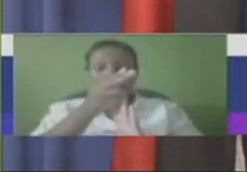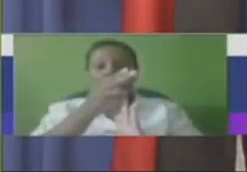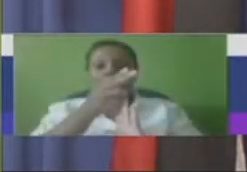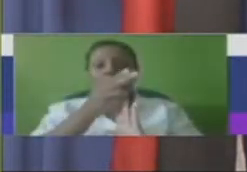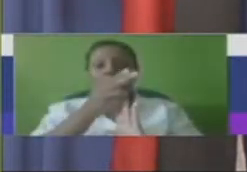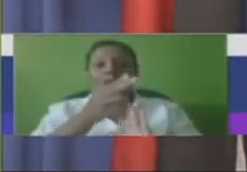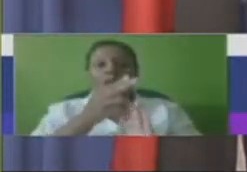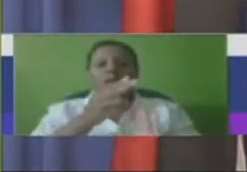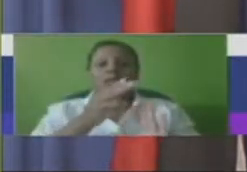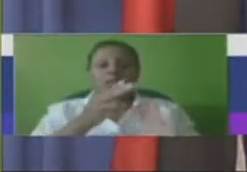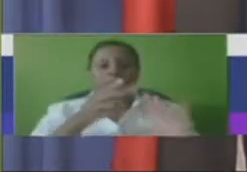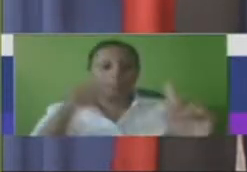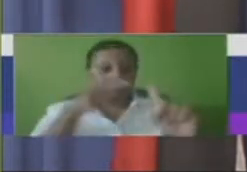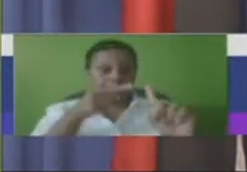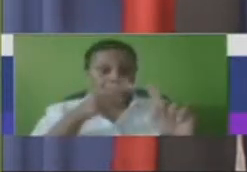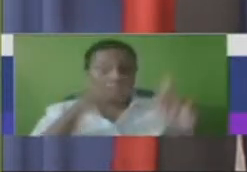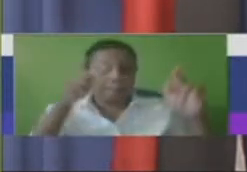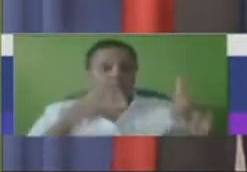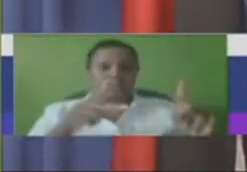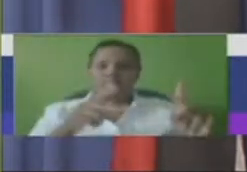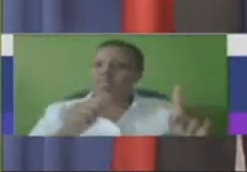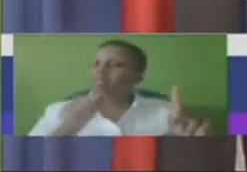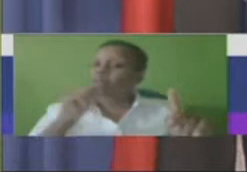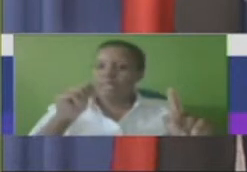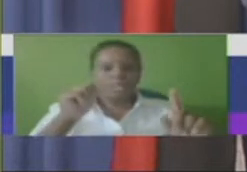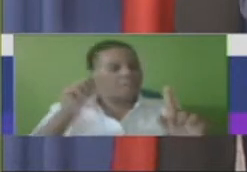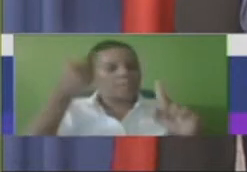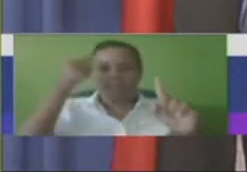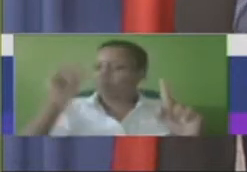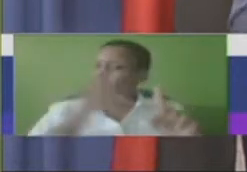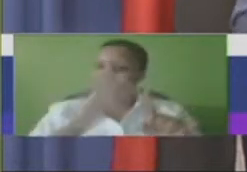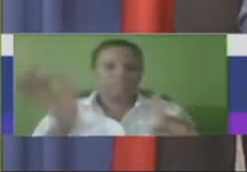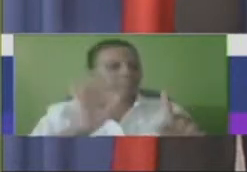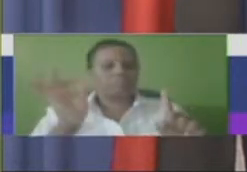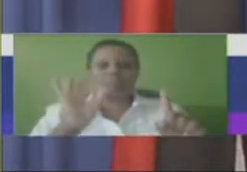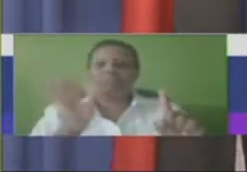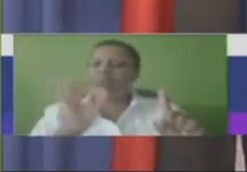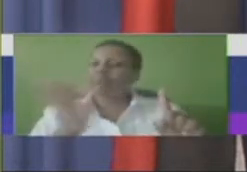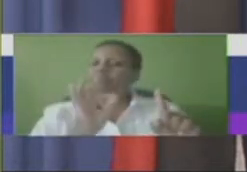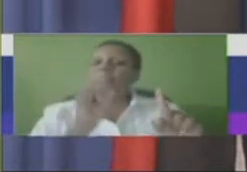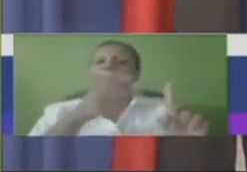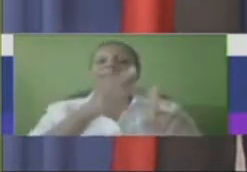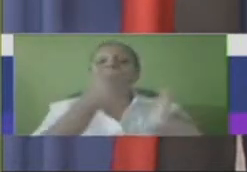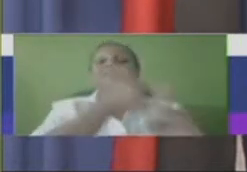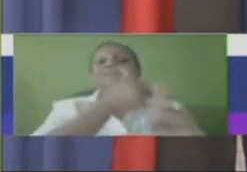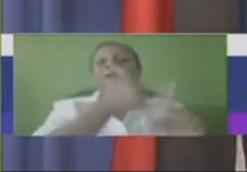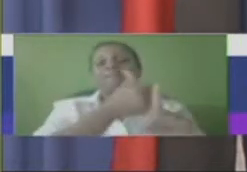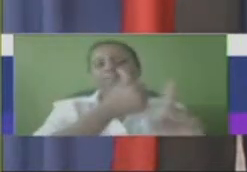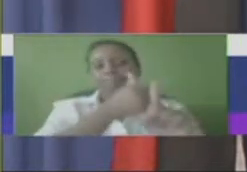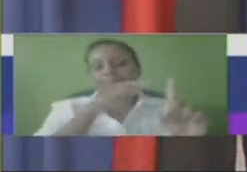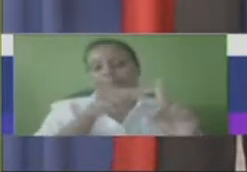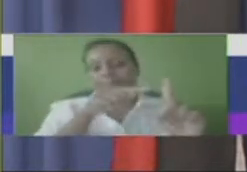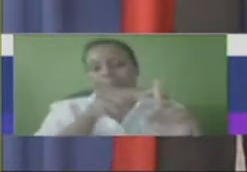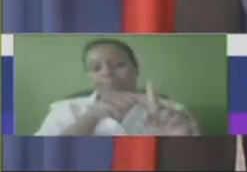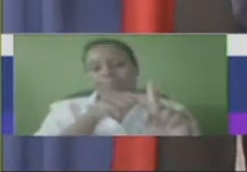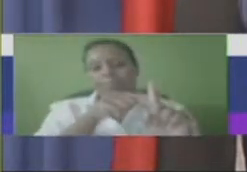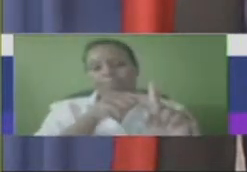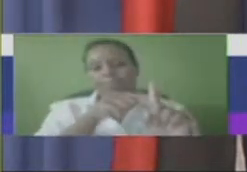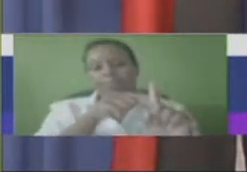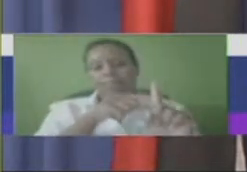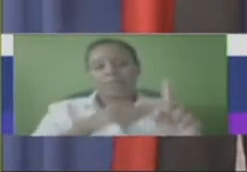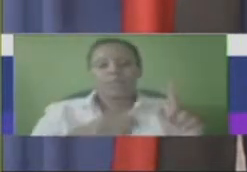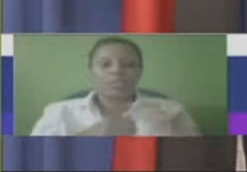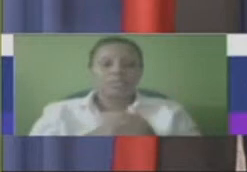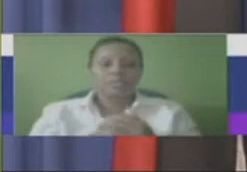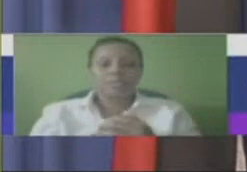facilities for persons in intra-country who require health care below the level